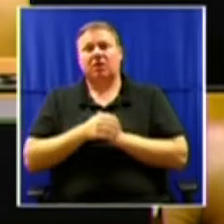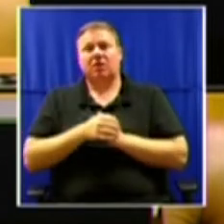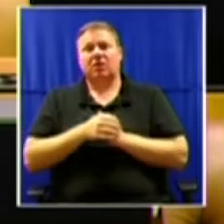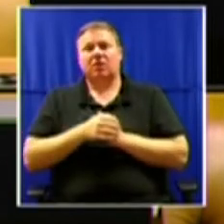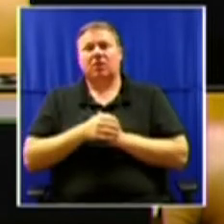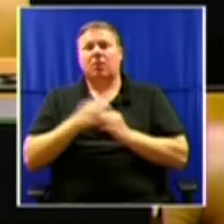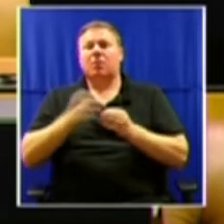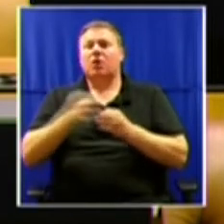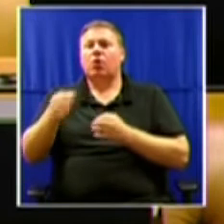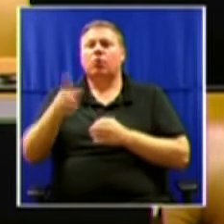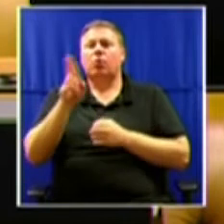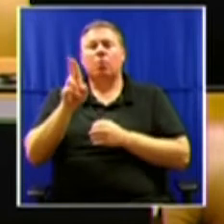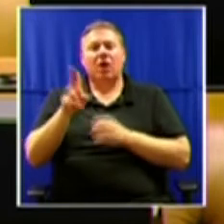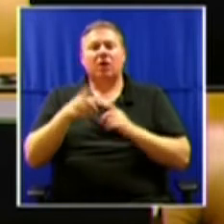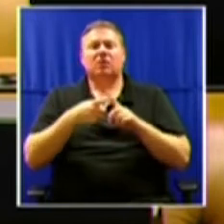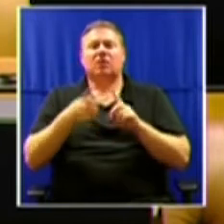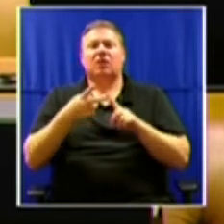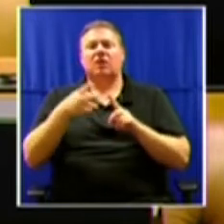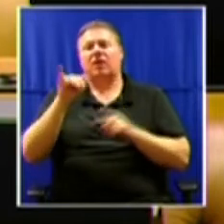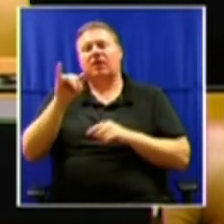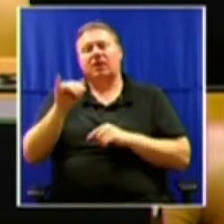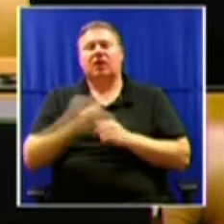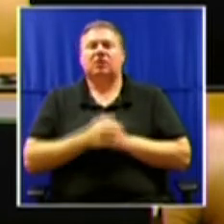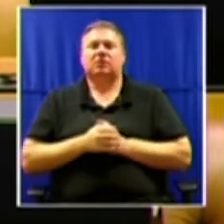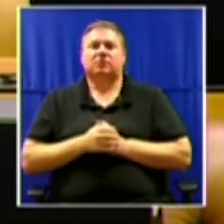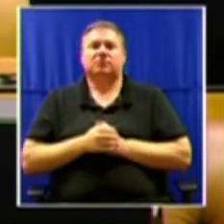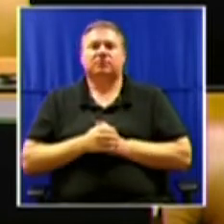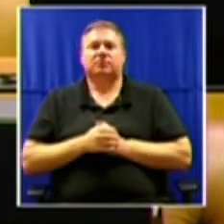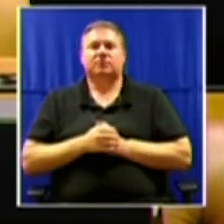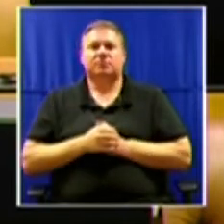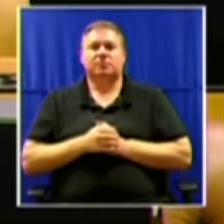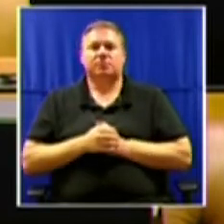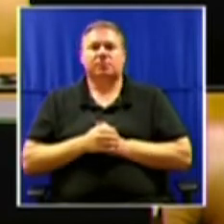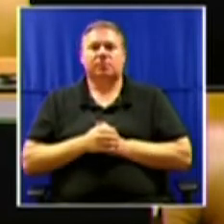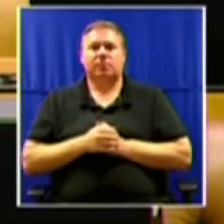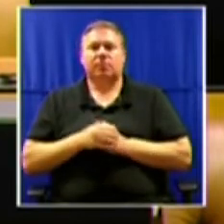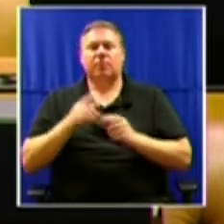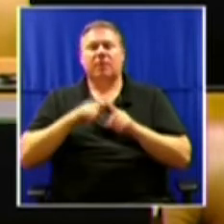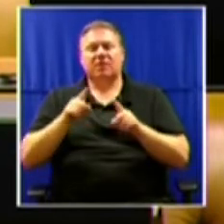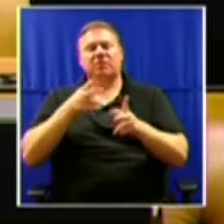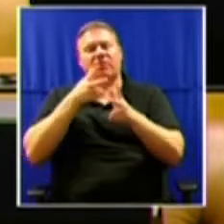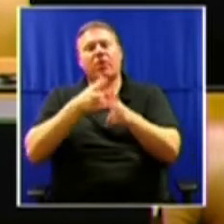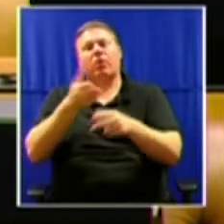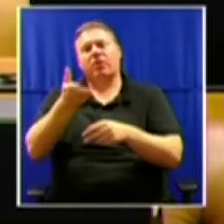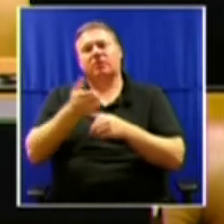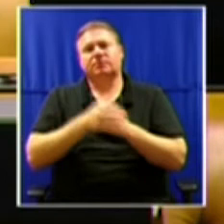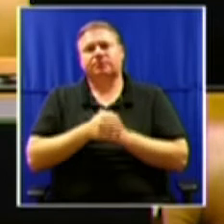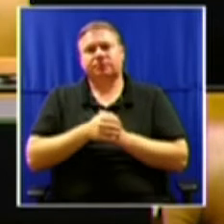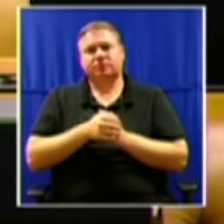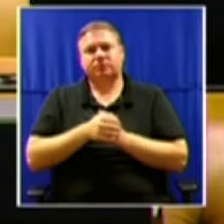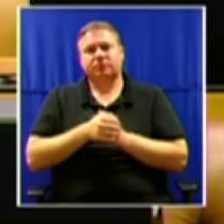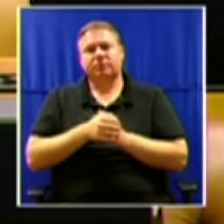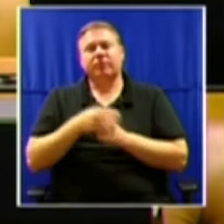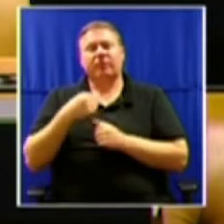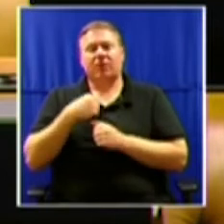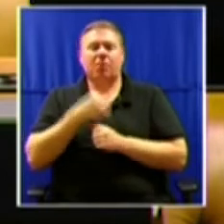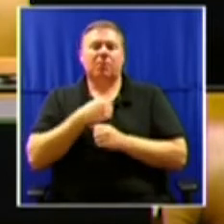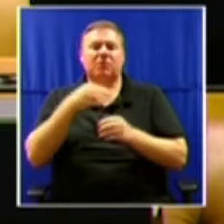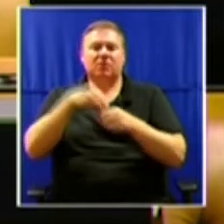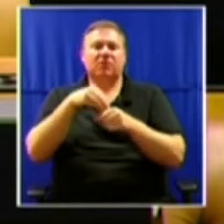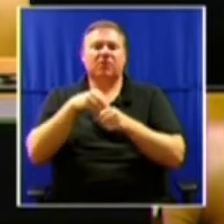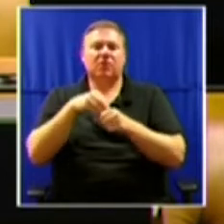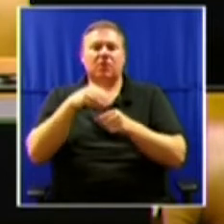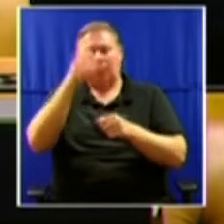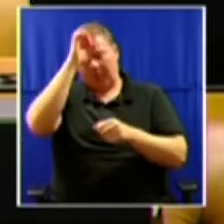and Inand. So, but we are following that, and there are members that have been